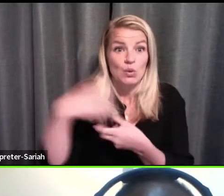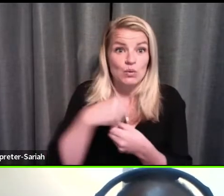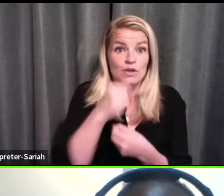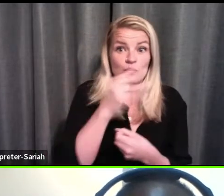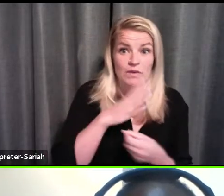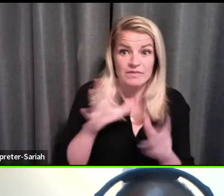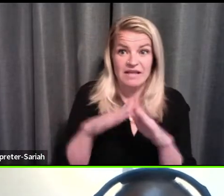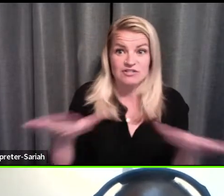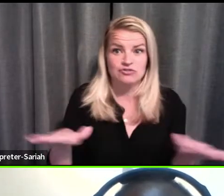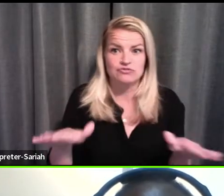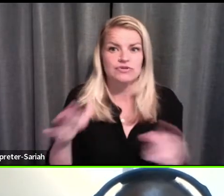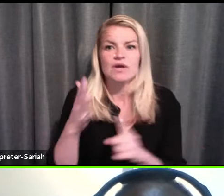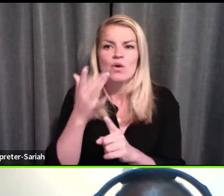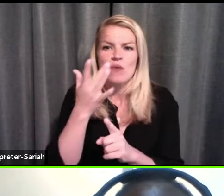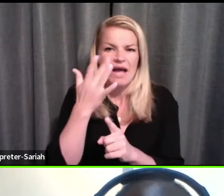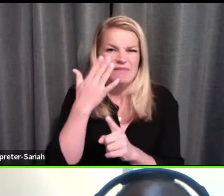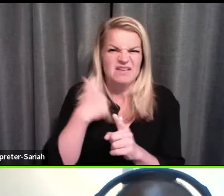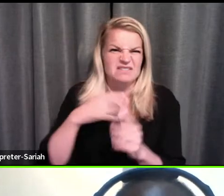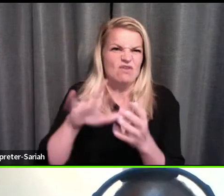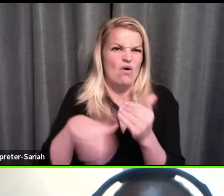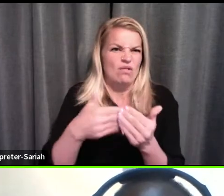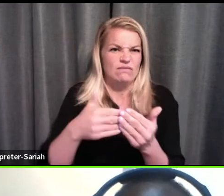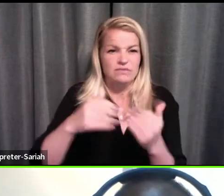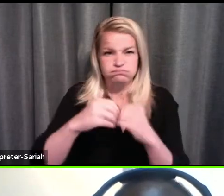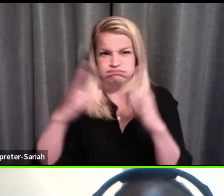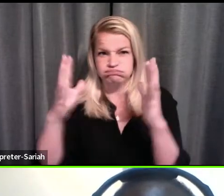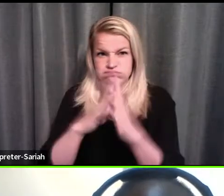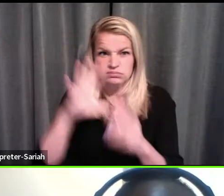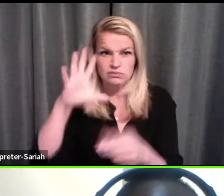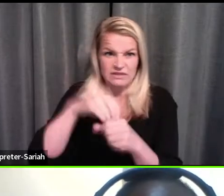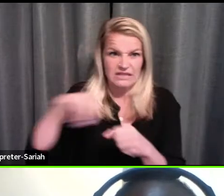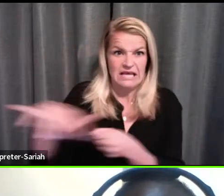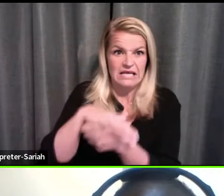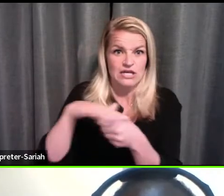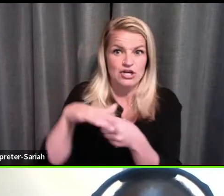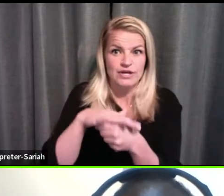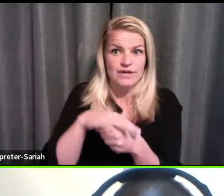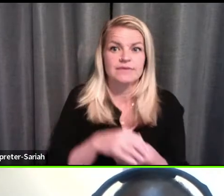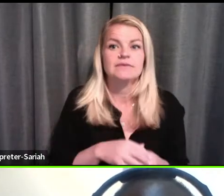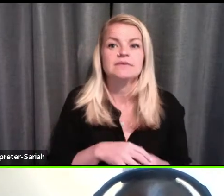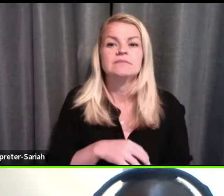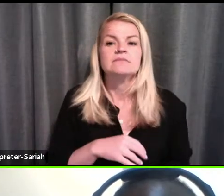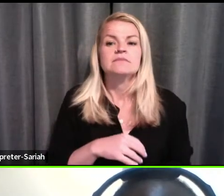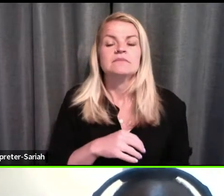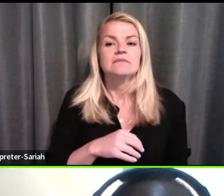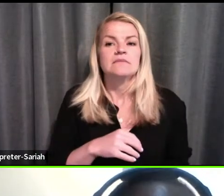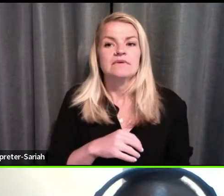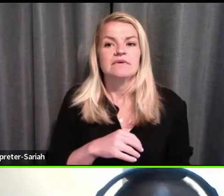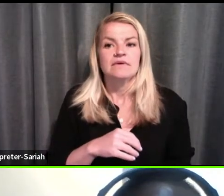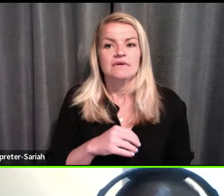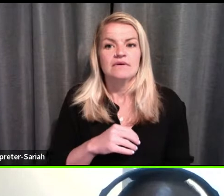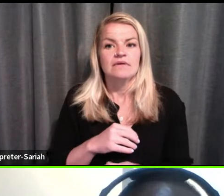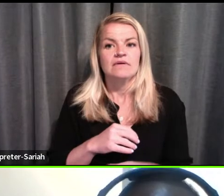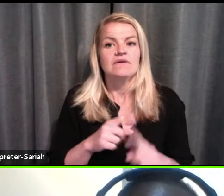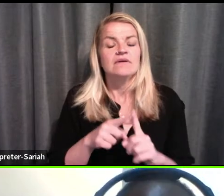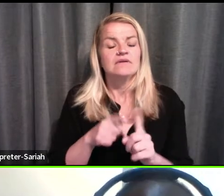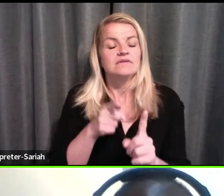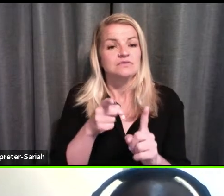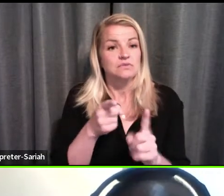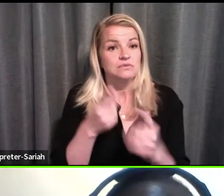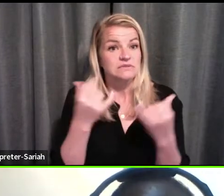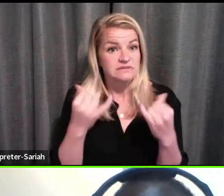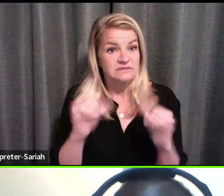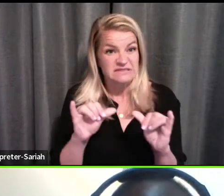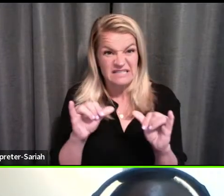This is due to cattle wrestling. As a mass was buried last week, while others are yet to be found.